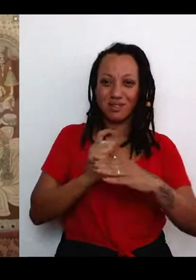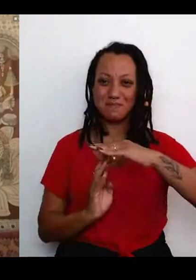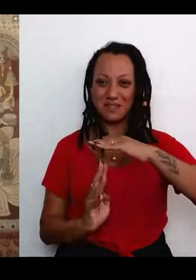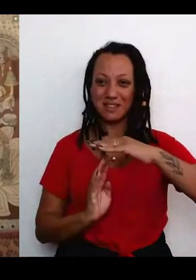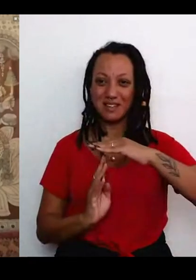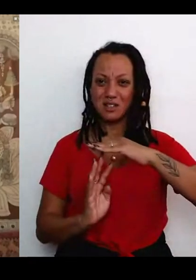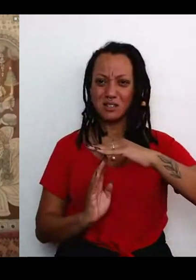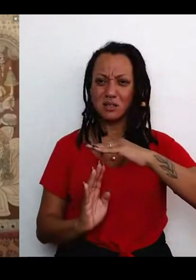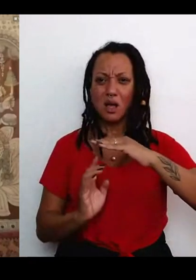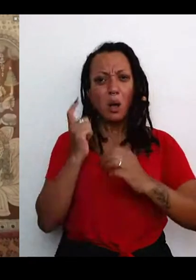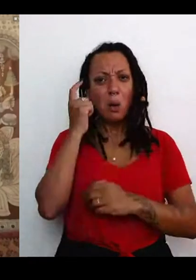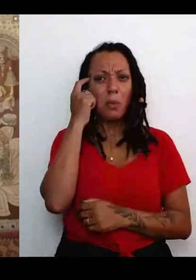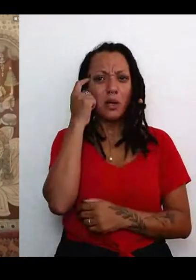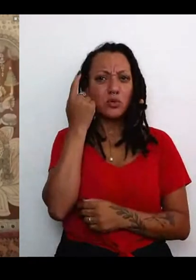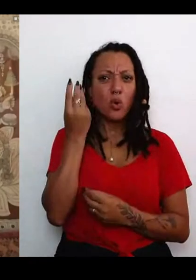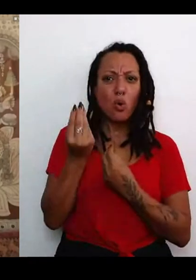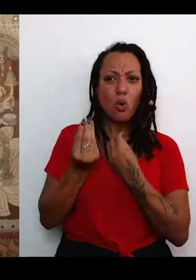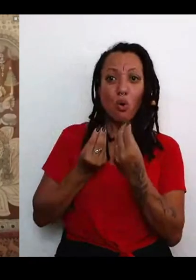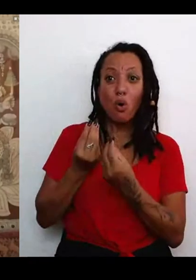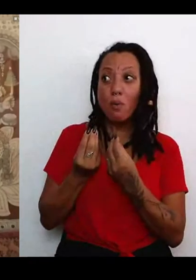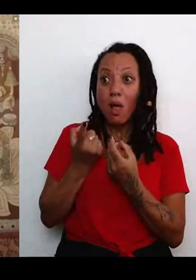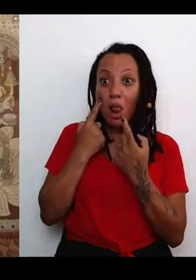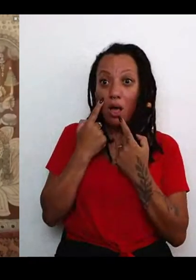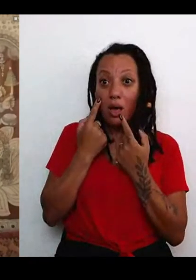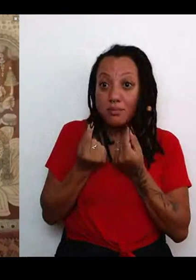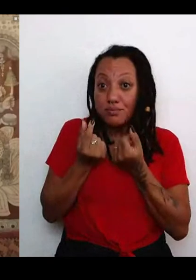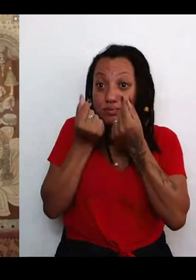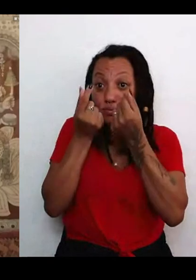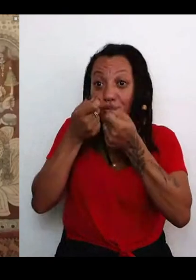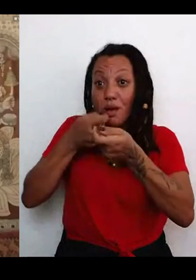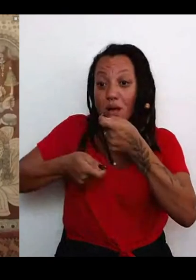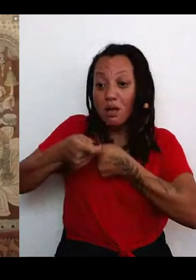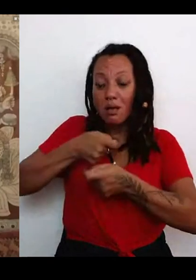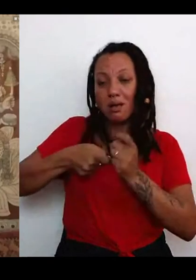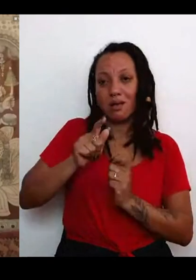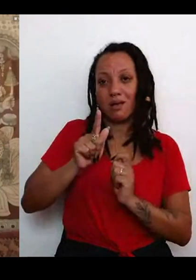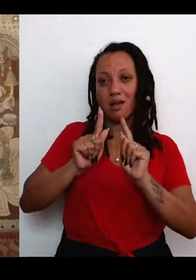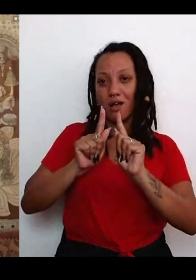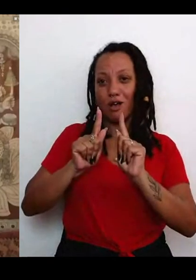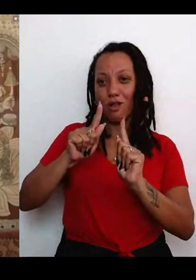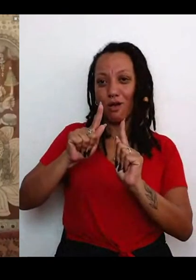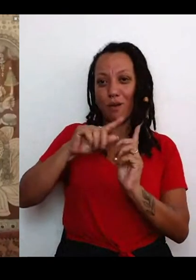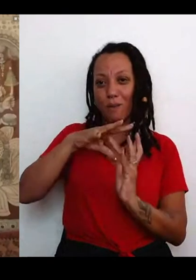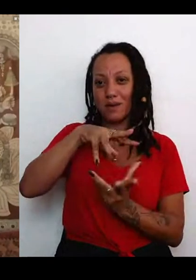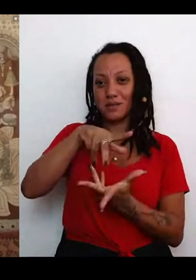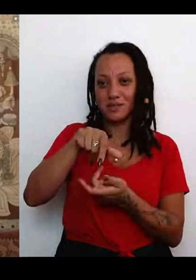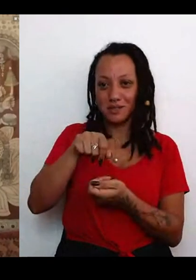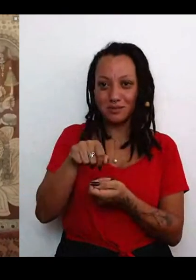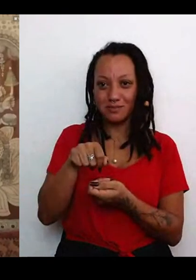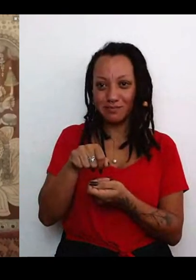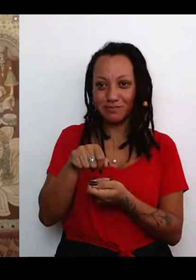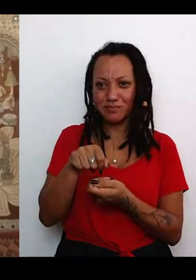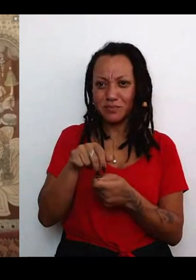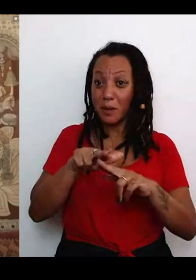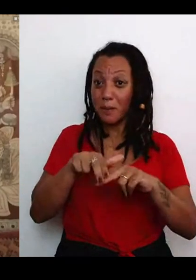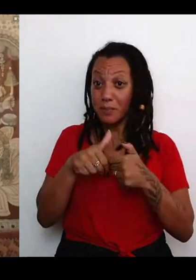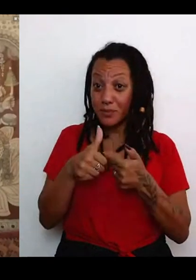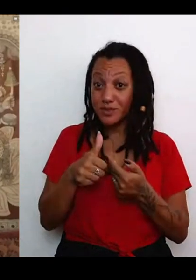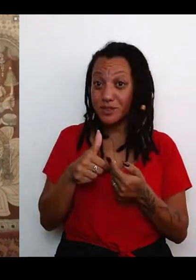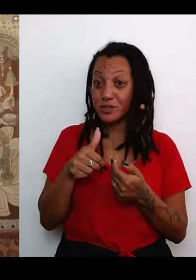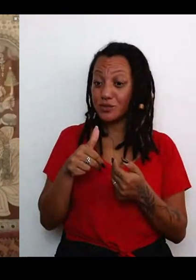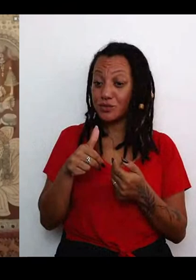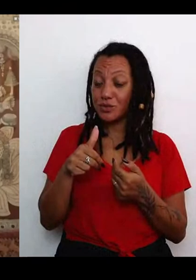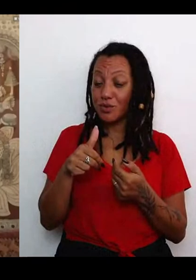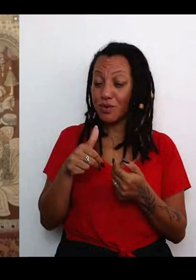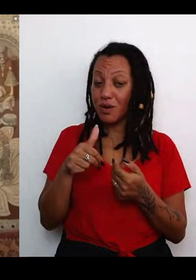globalization and that's why for me a democracy the Democracy of the Earth the freedom of all beings